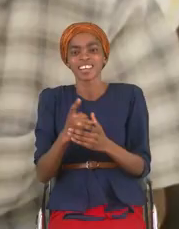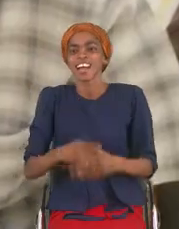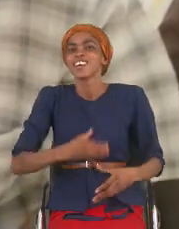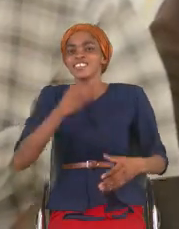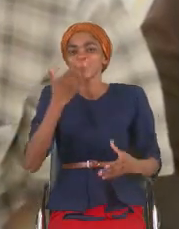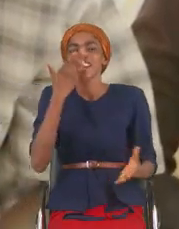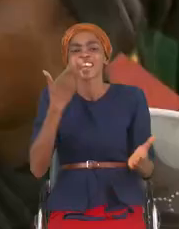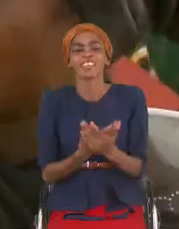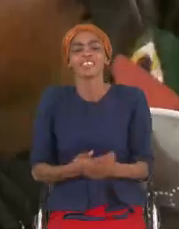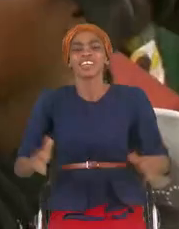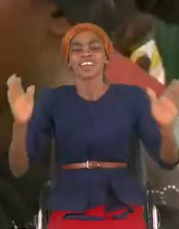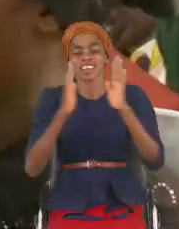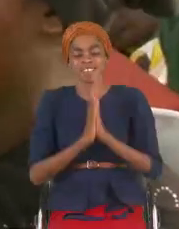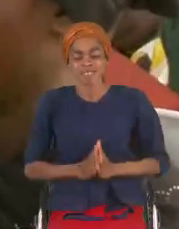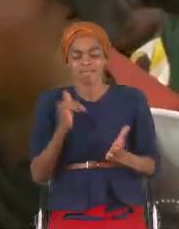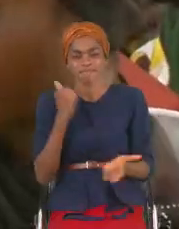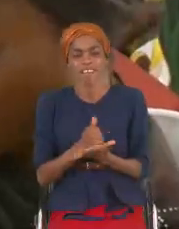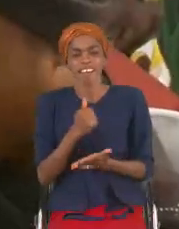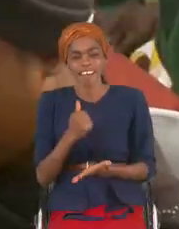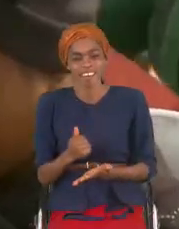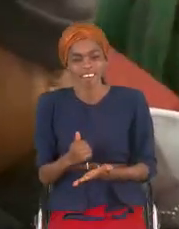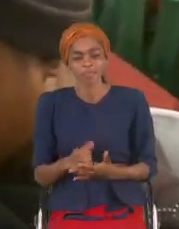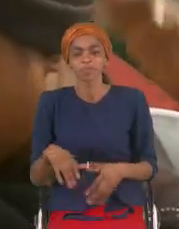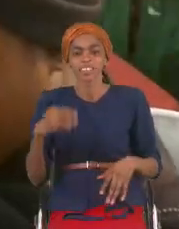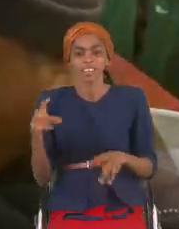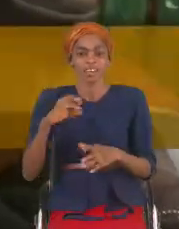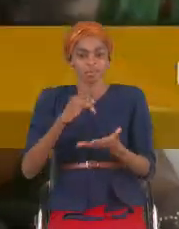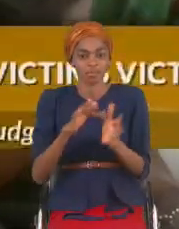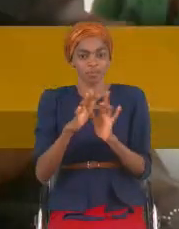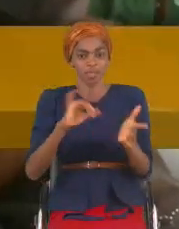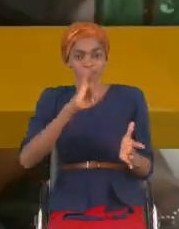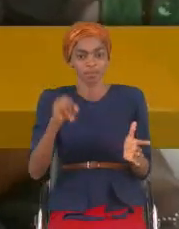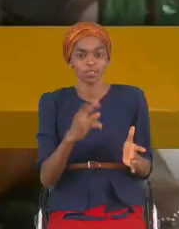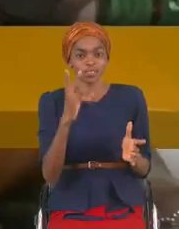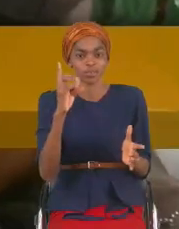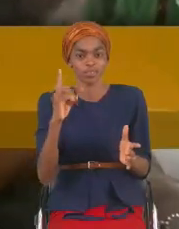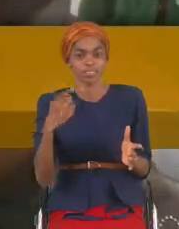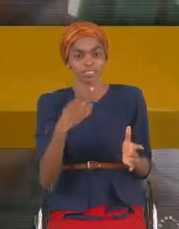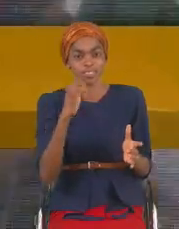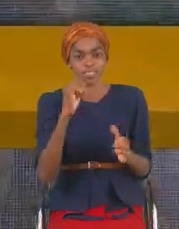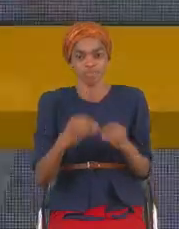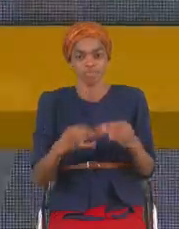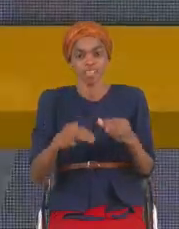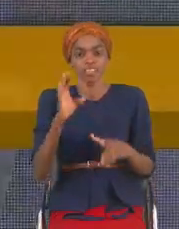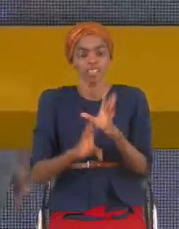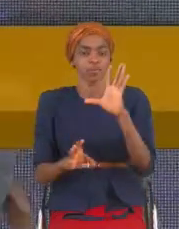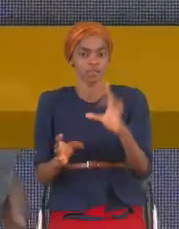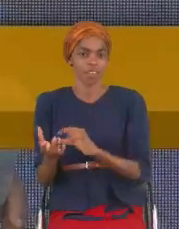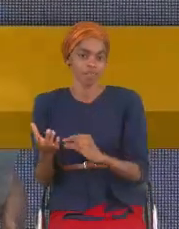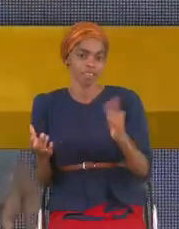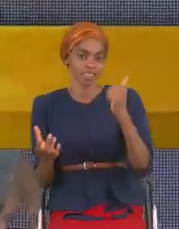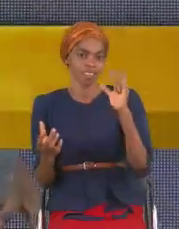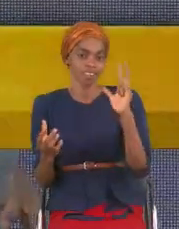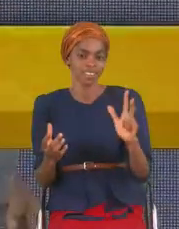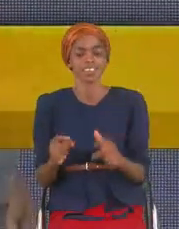amen. Amen. Look at Judges chapter 5 and verse 13. Judges chapter 5, verse